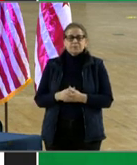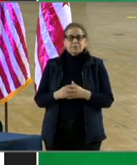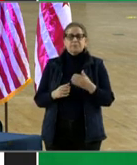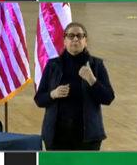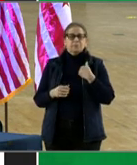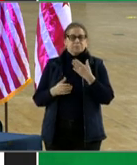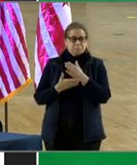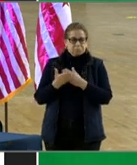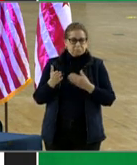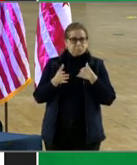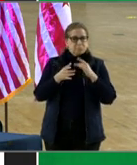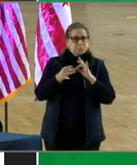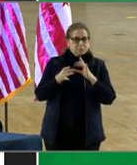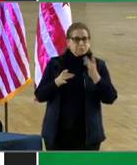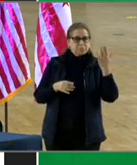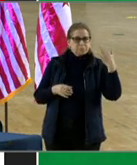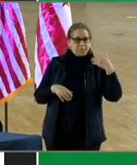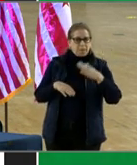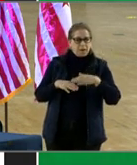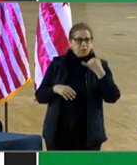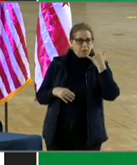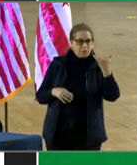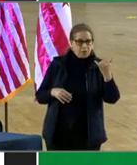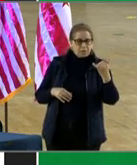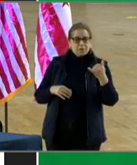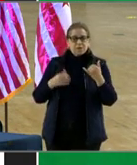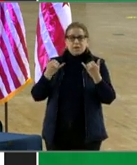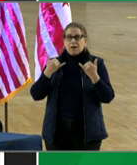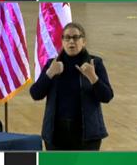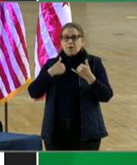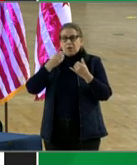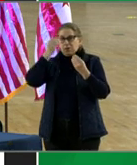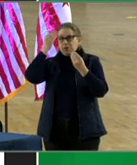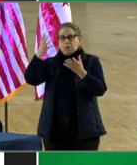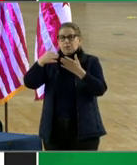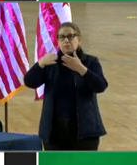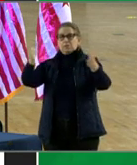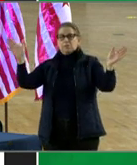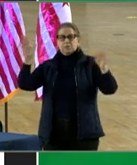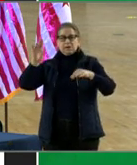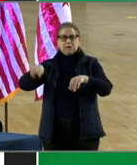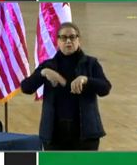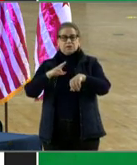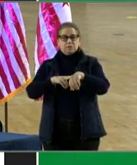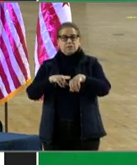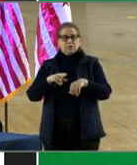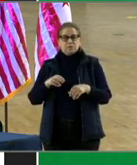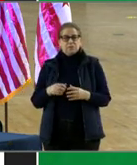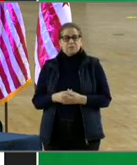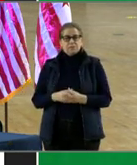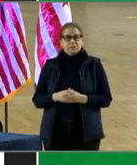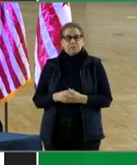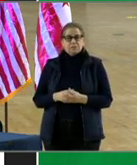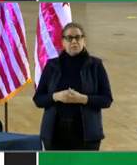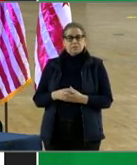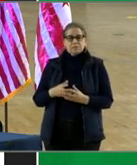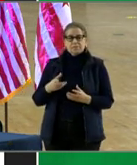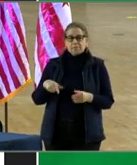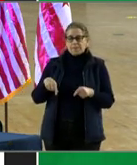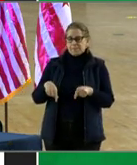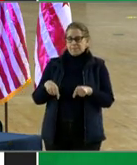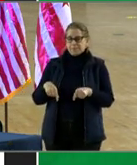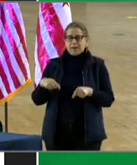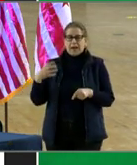we talk nationally that the nation's capital region is what